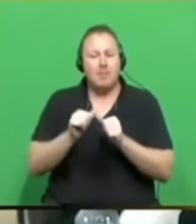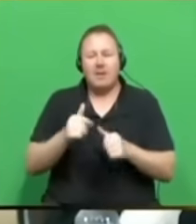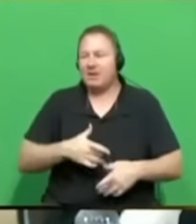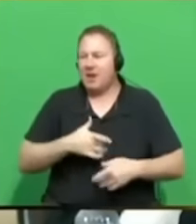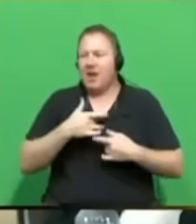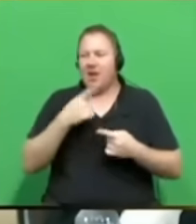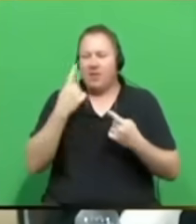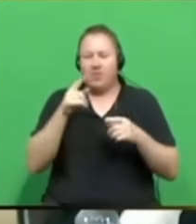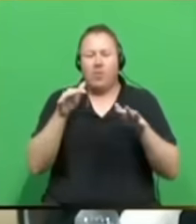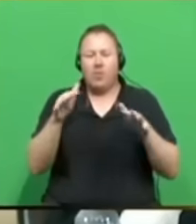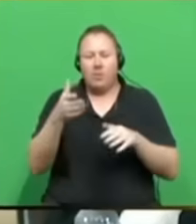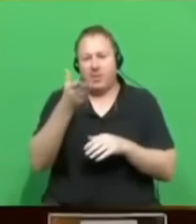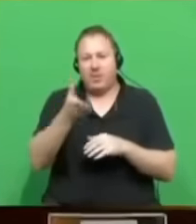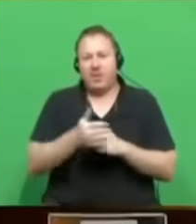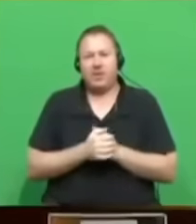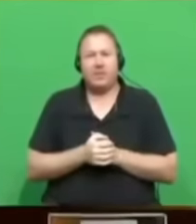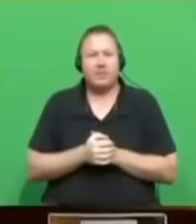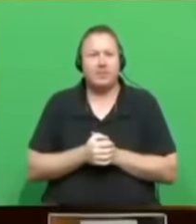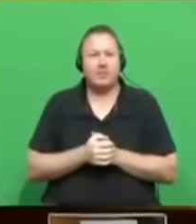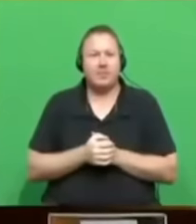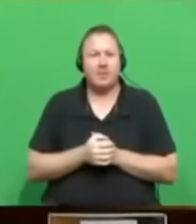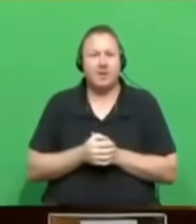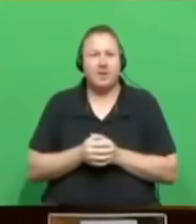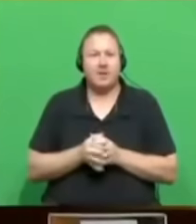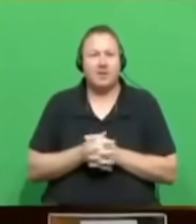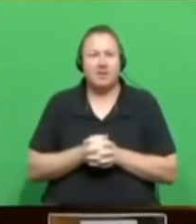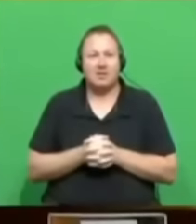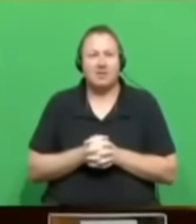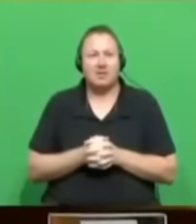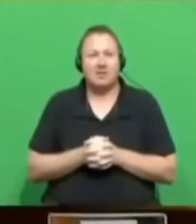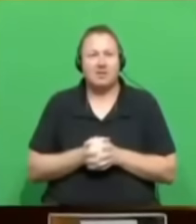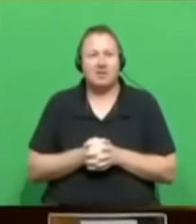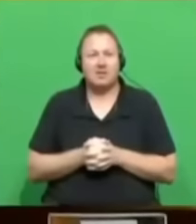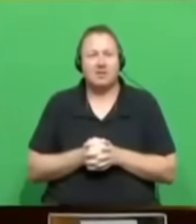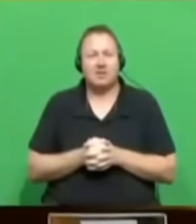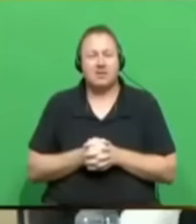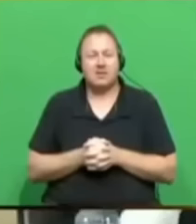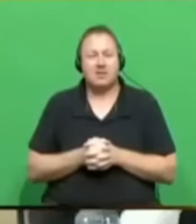government than an ANC government. And you see,